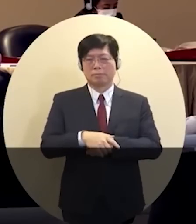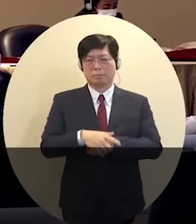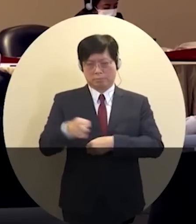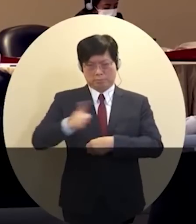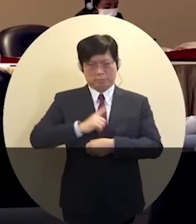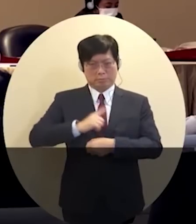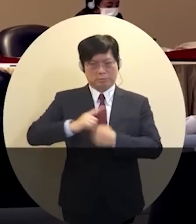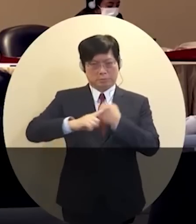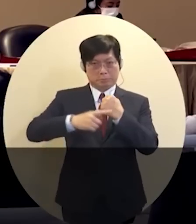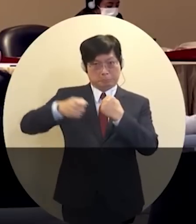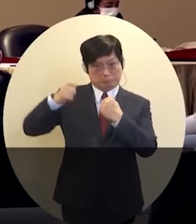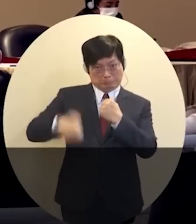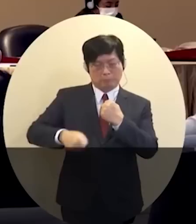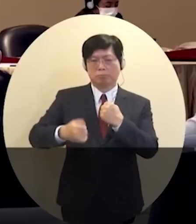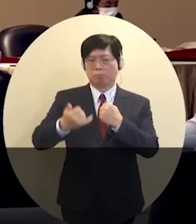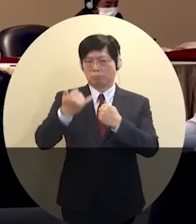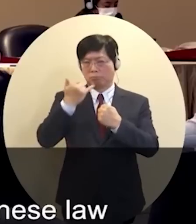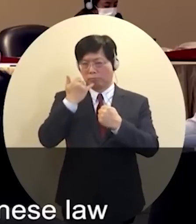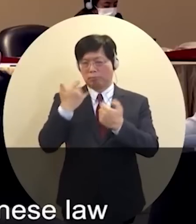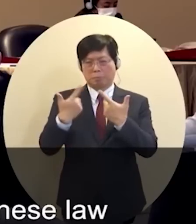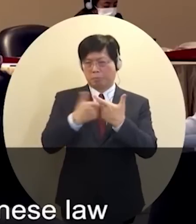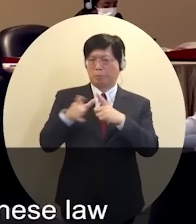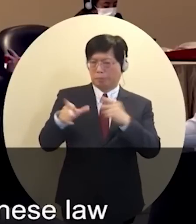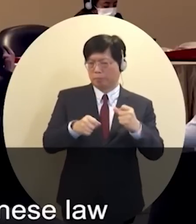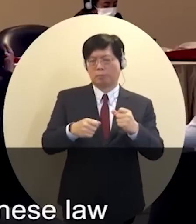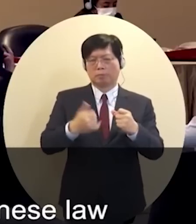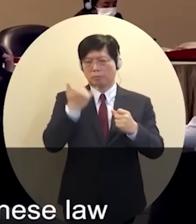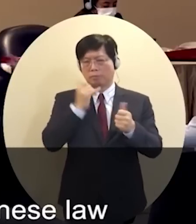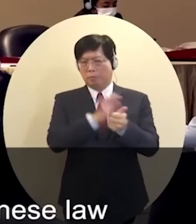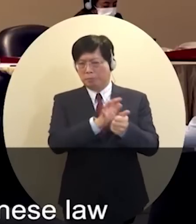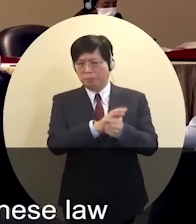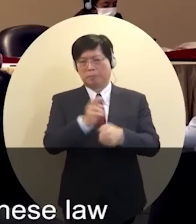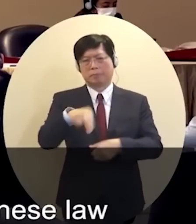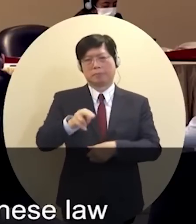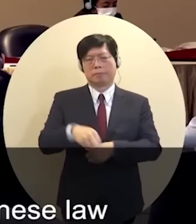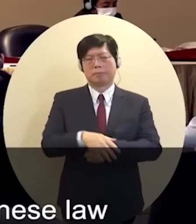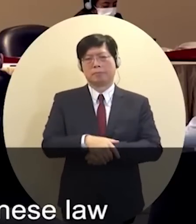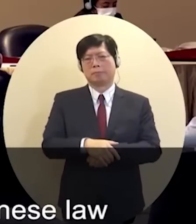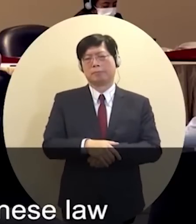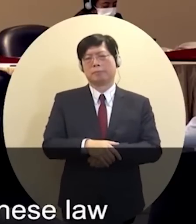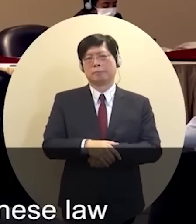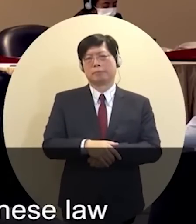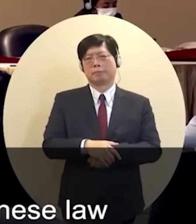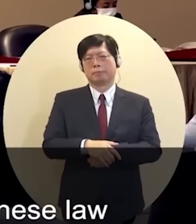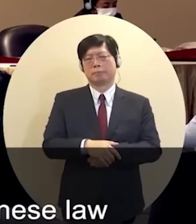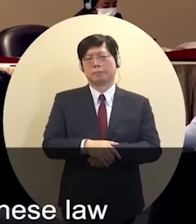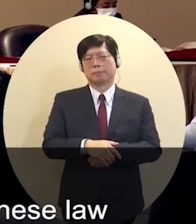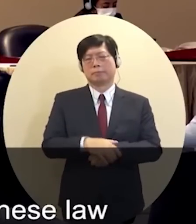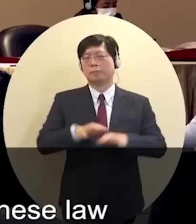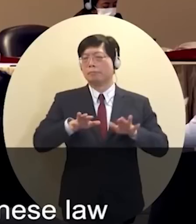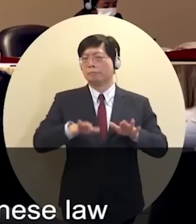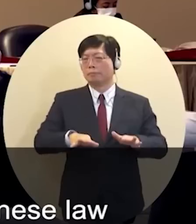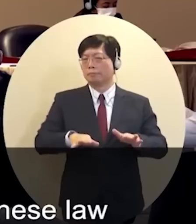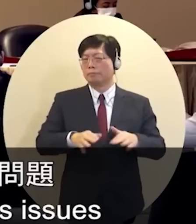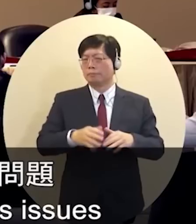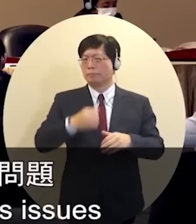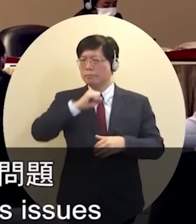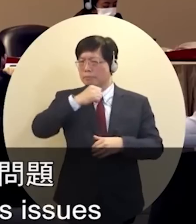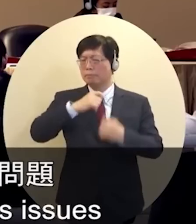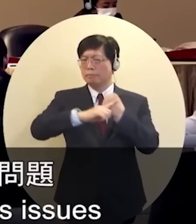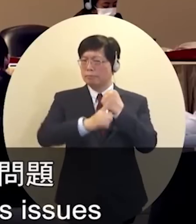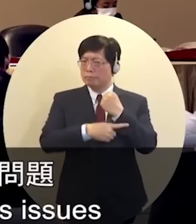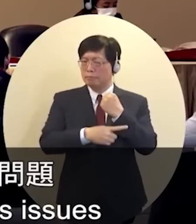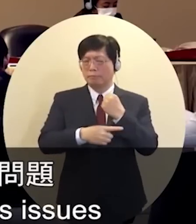question would be whether the present situation under Taiwanese law,